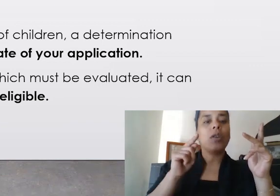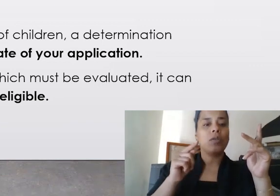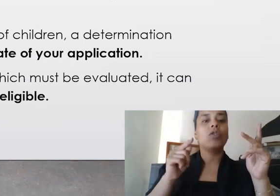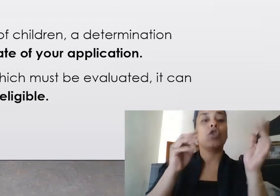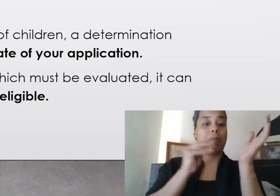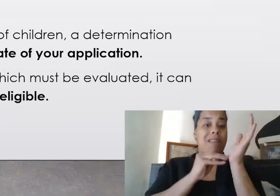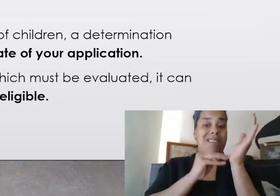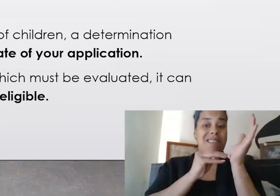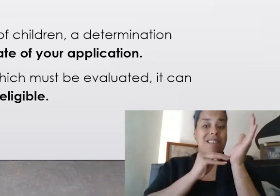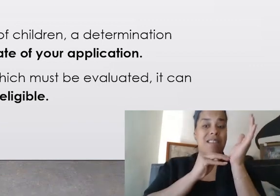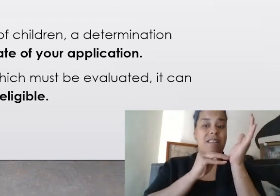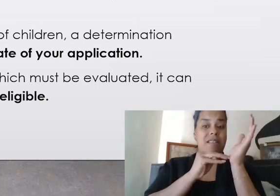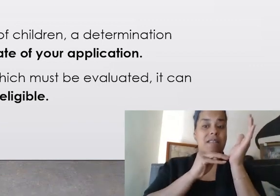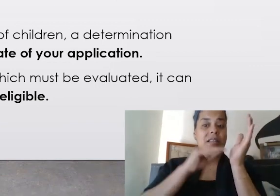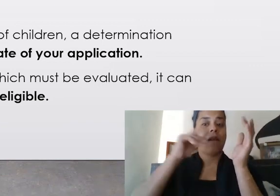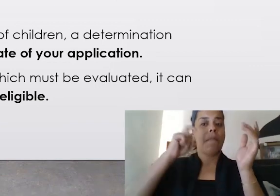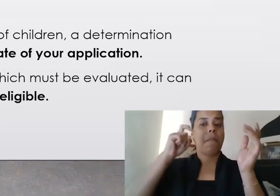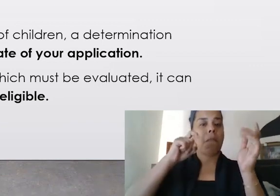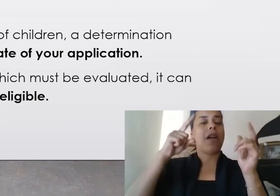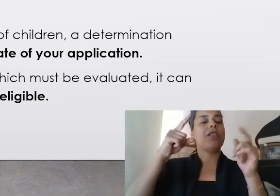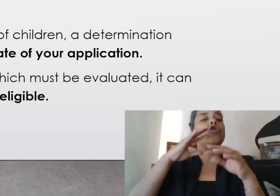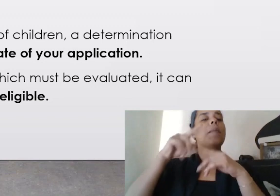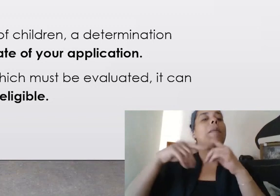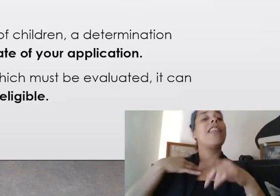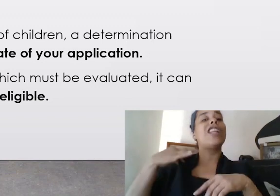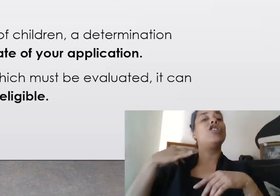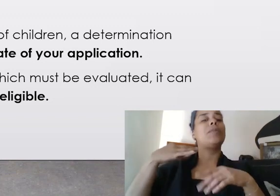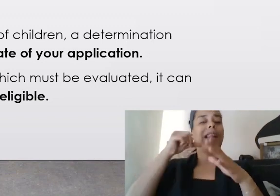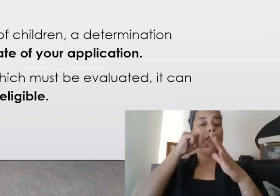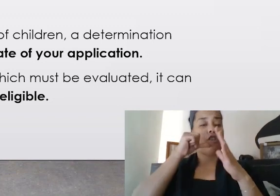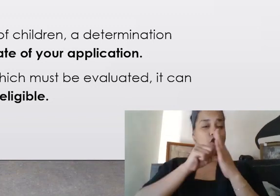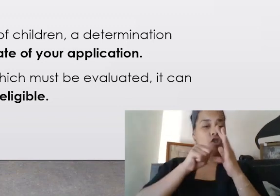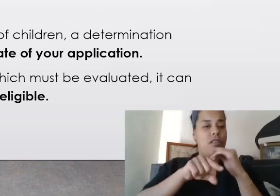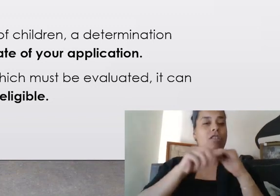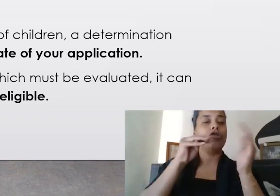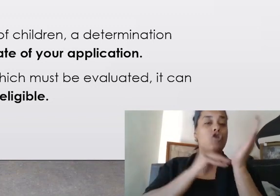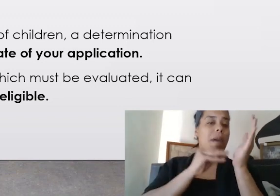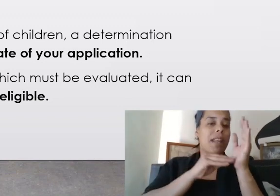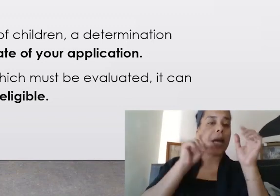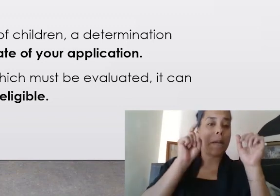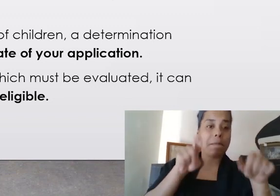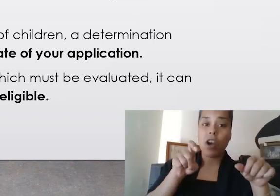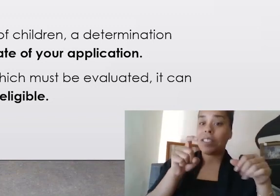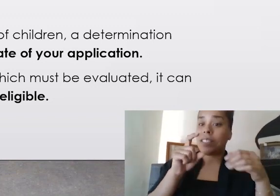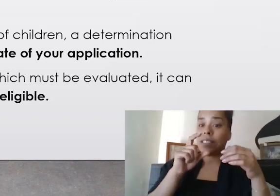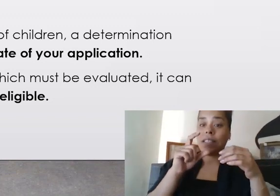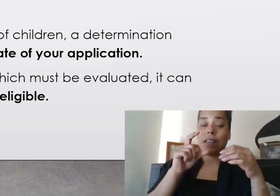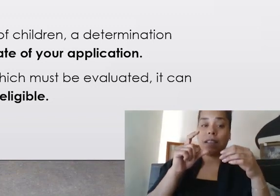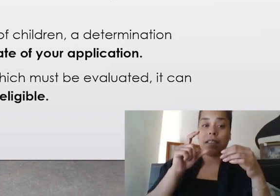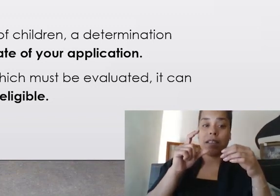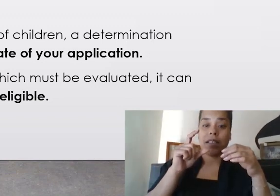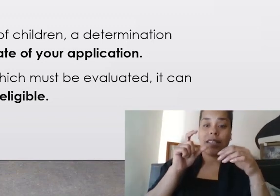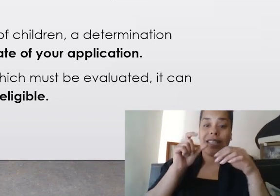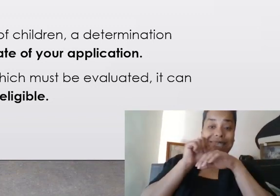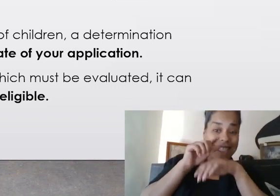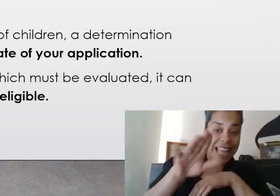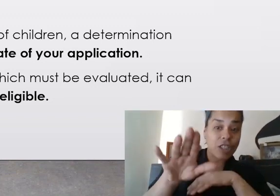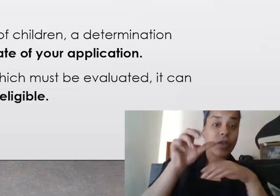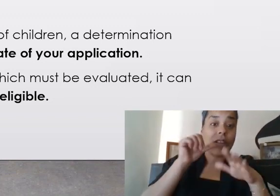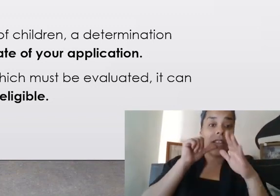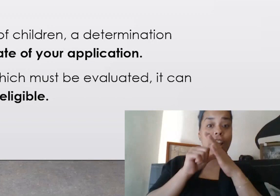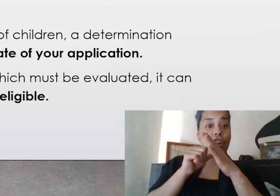Medicaid must finish its determination of eligibility by sending you a letter after you submitted